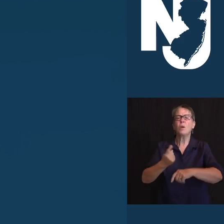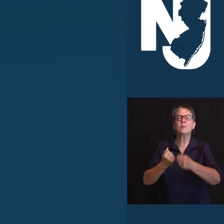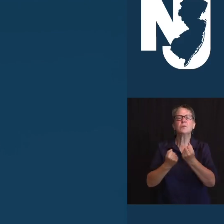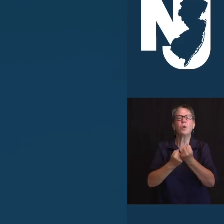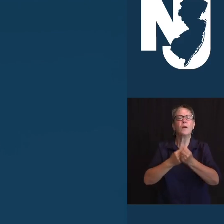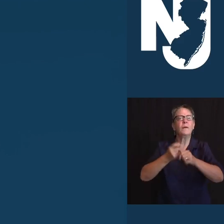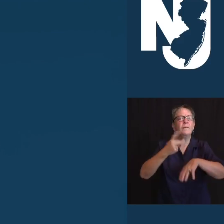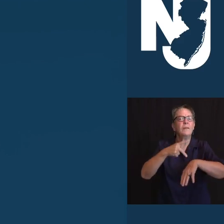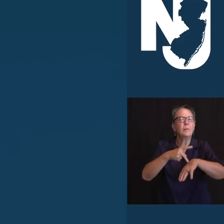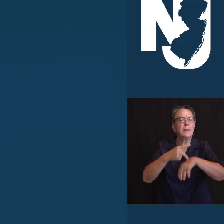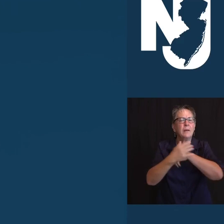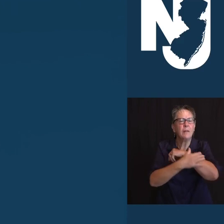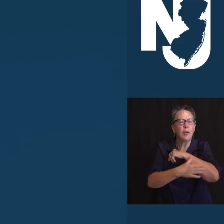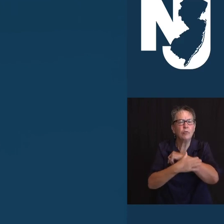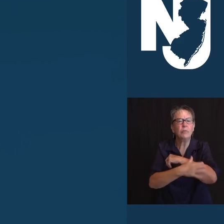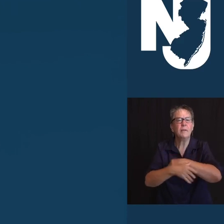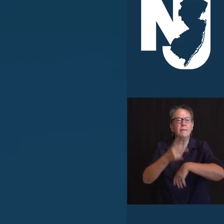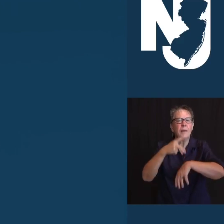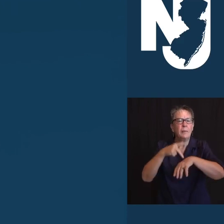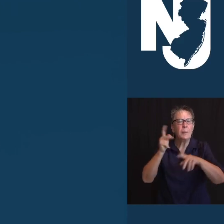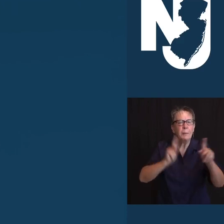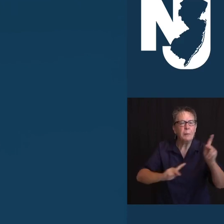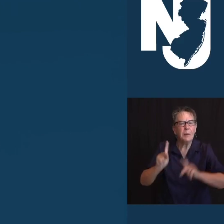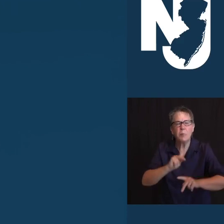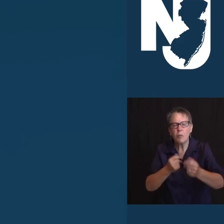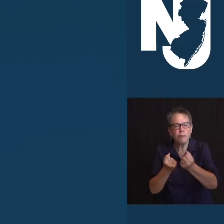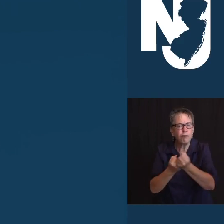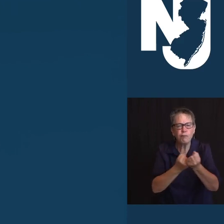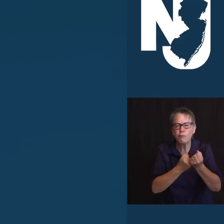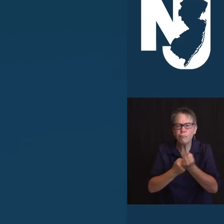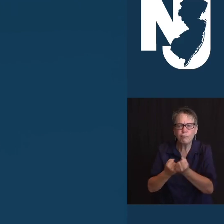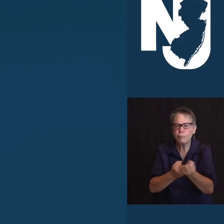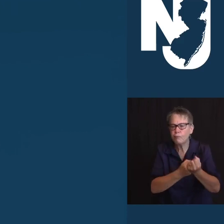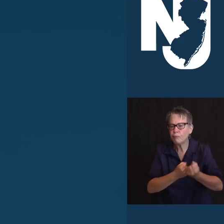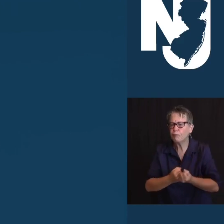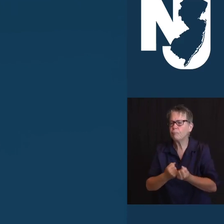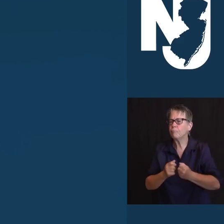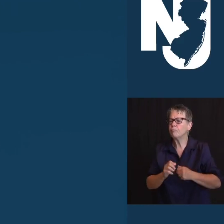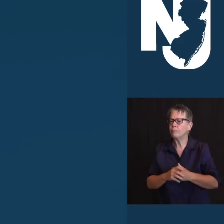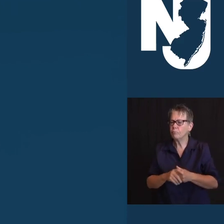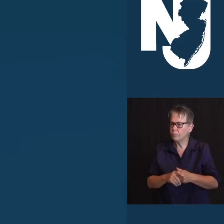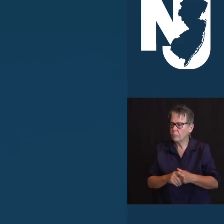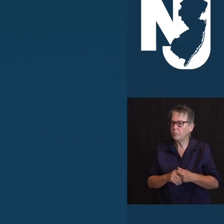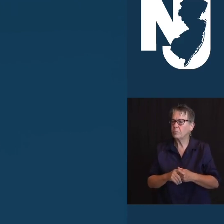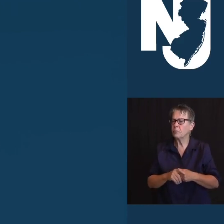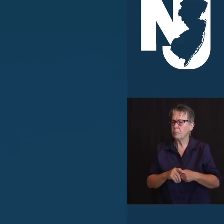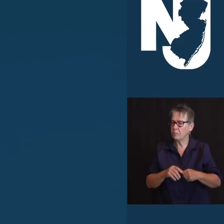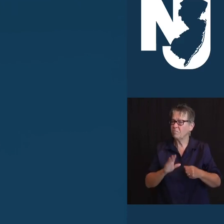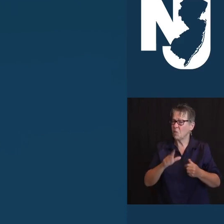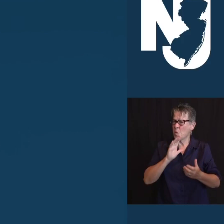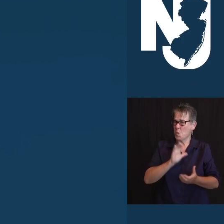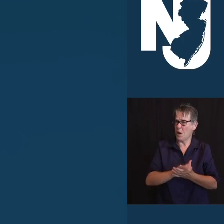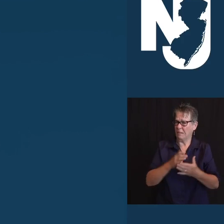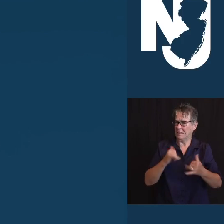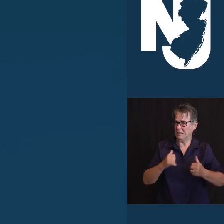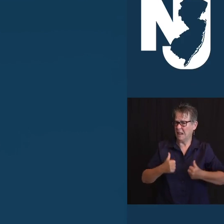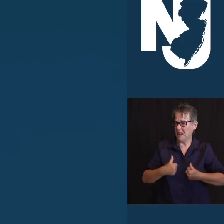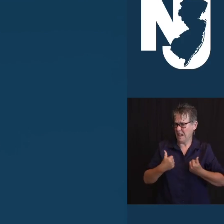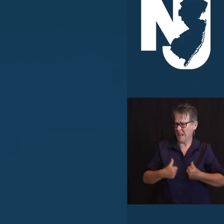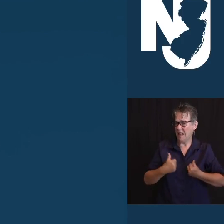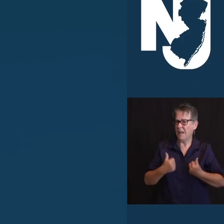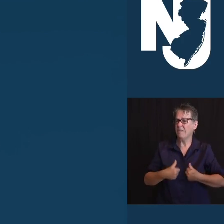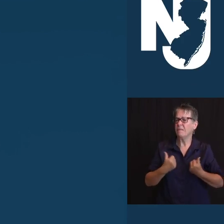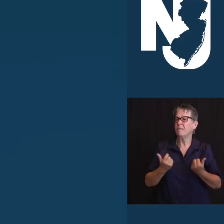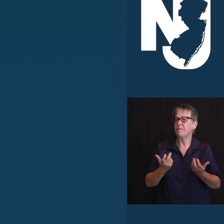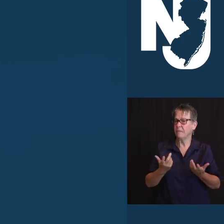in the Philippines. Dr. Ferraris leaves behind his wife, Madonna, who, by the way, Judy, lost her brother literally 1 week